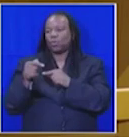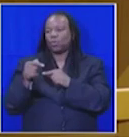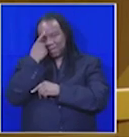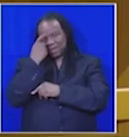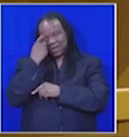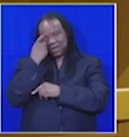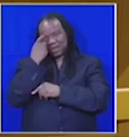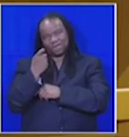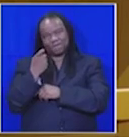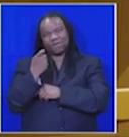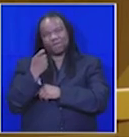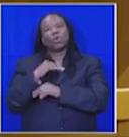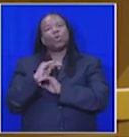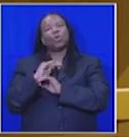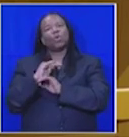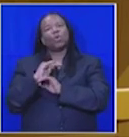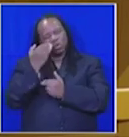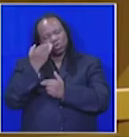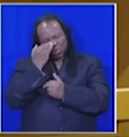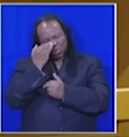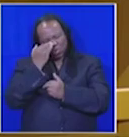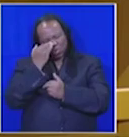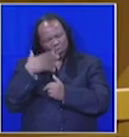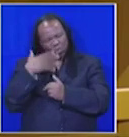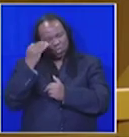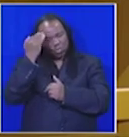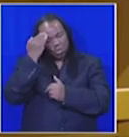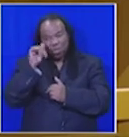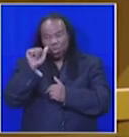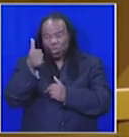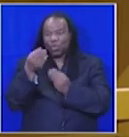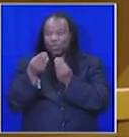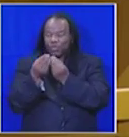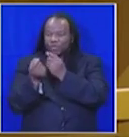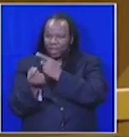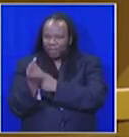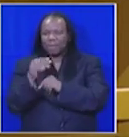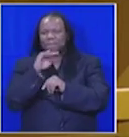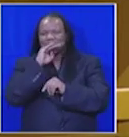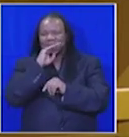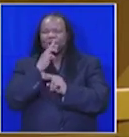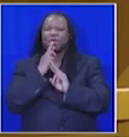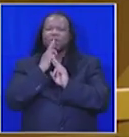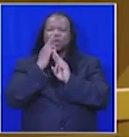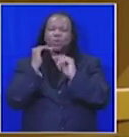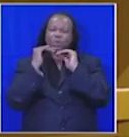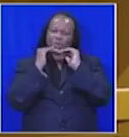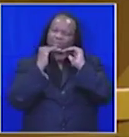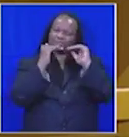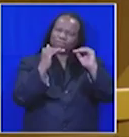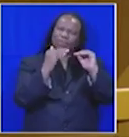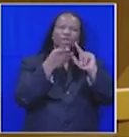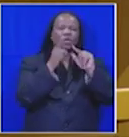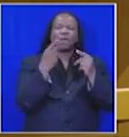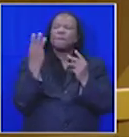to know about the good things that are happening in our country. We need more balanced reporting so that South Africans can